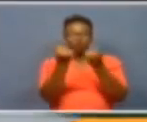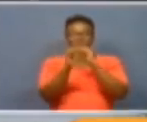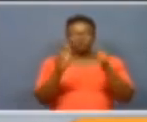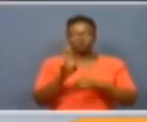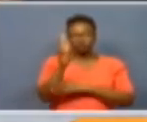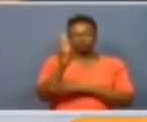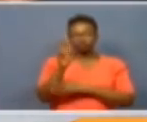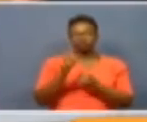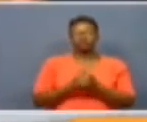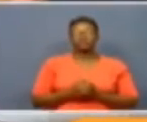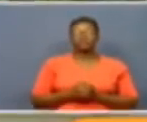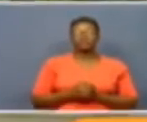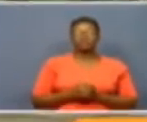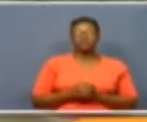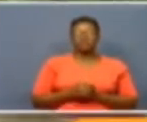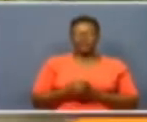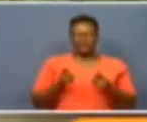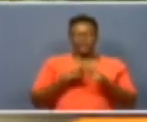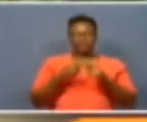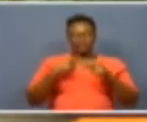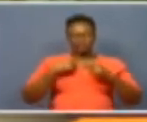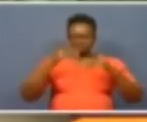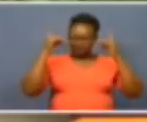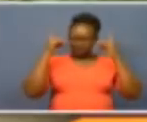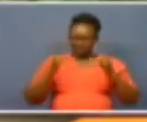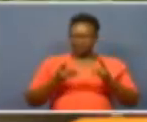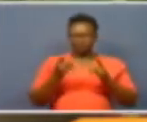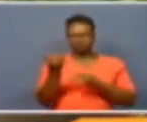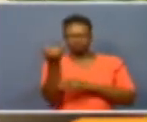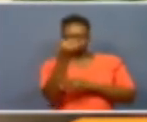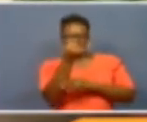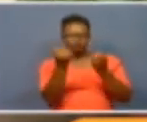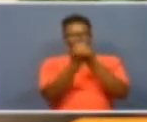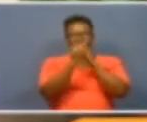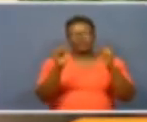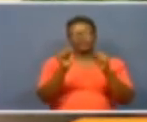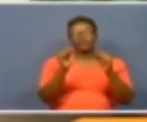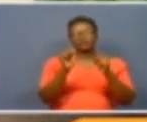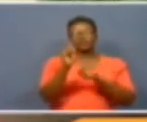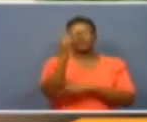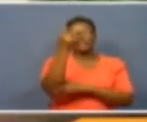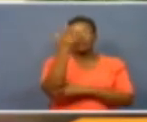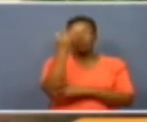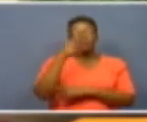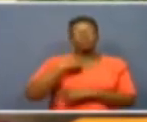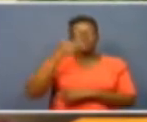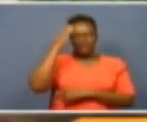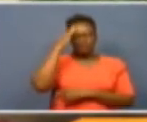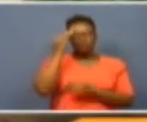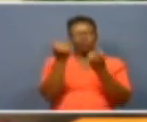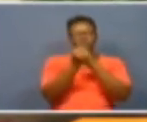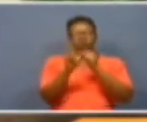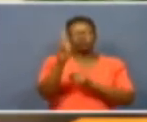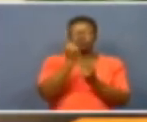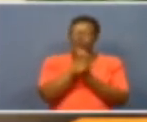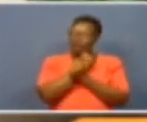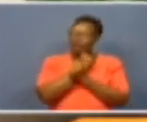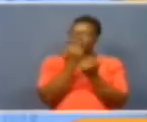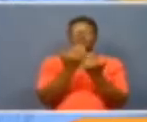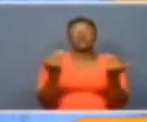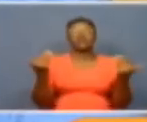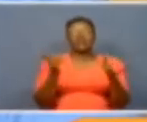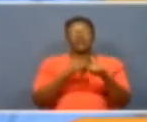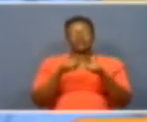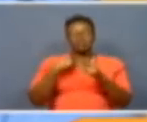draw the president of Kenya, because I knew that he loves children. I drew